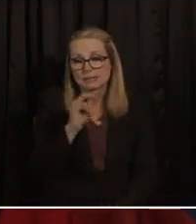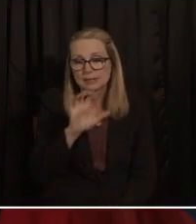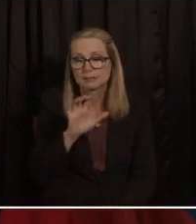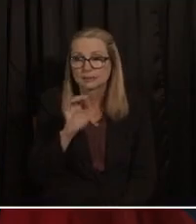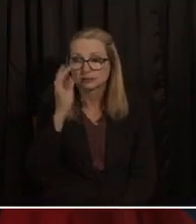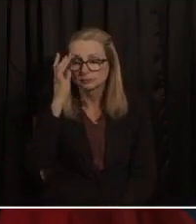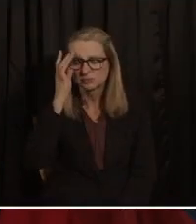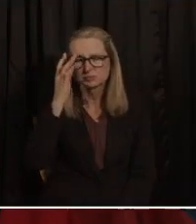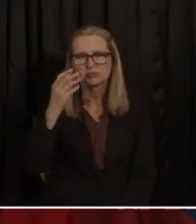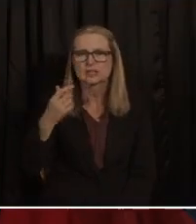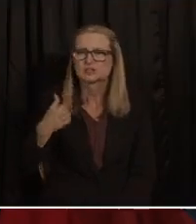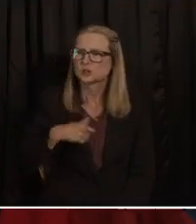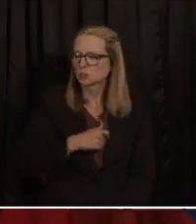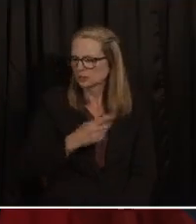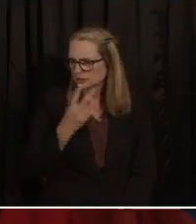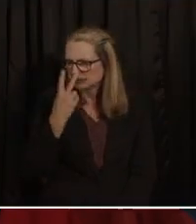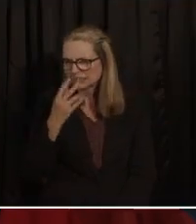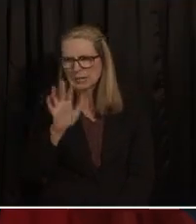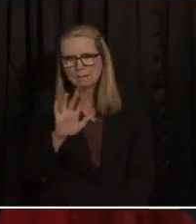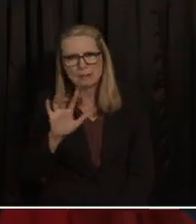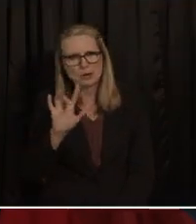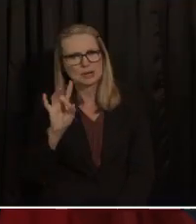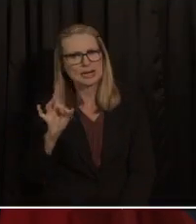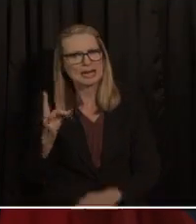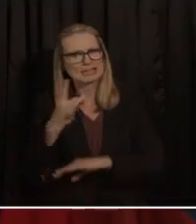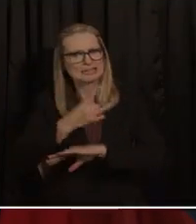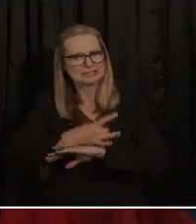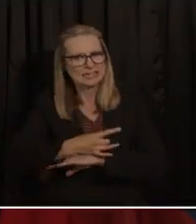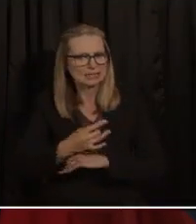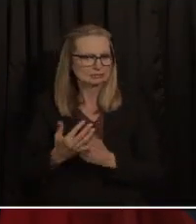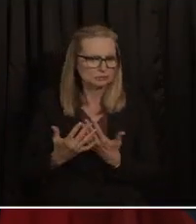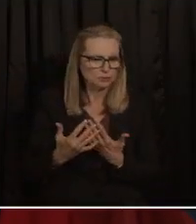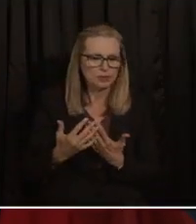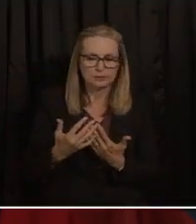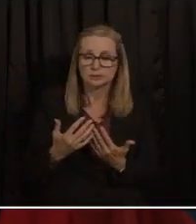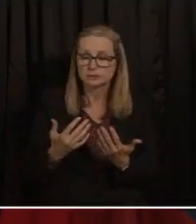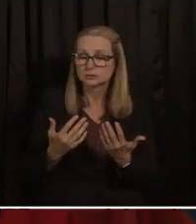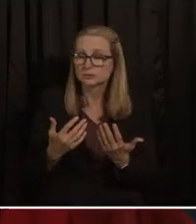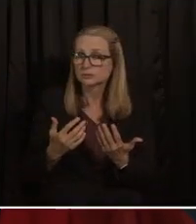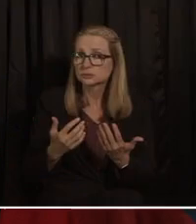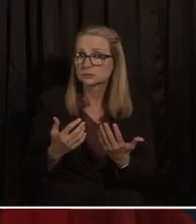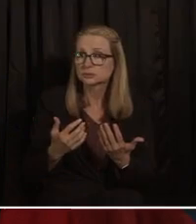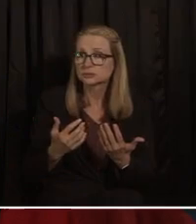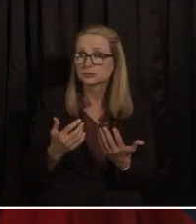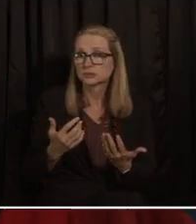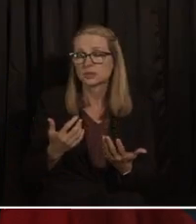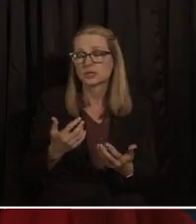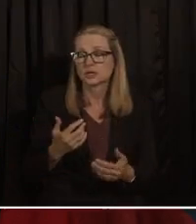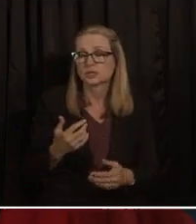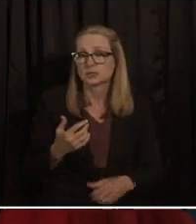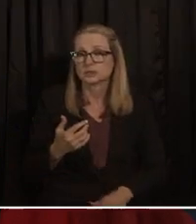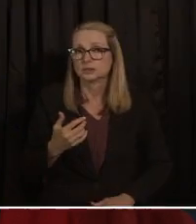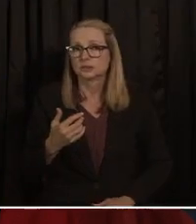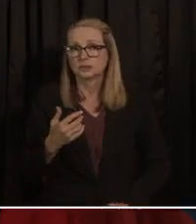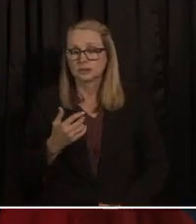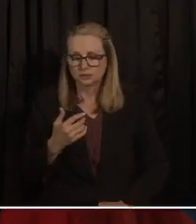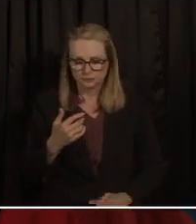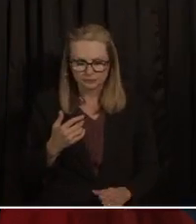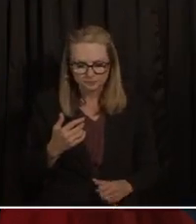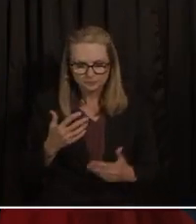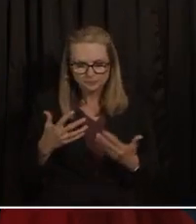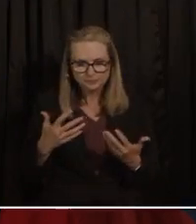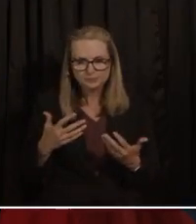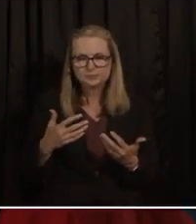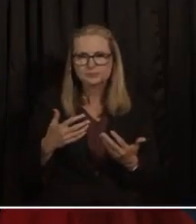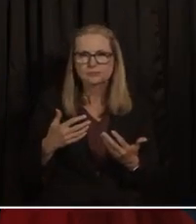wait time. We think that supply and demand are roughly converging. There was an initial initial